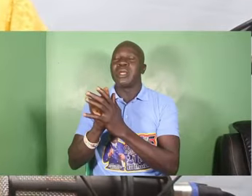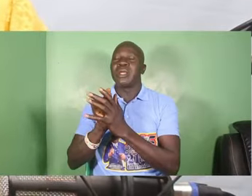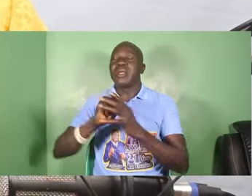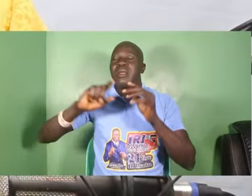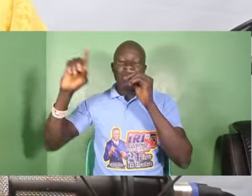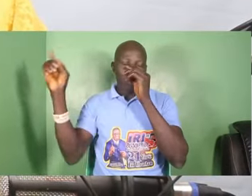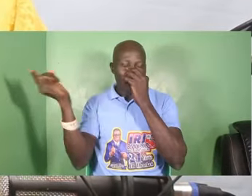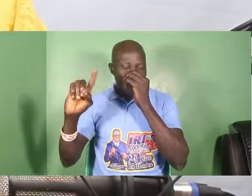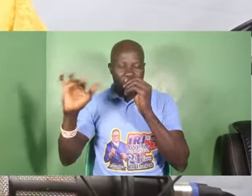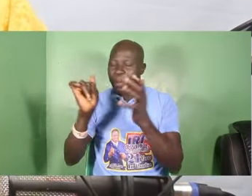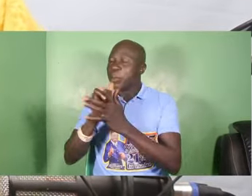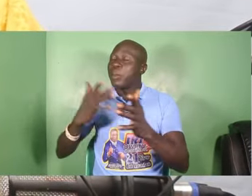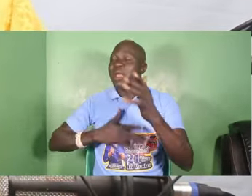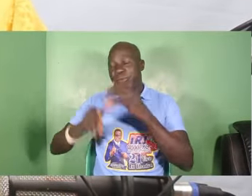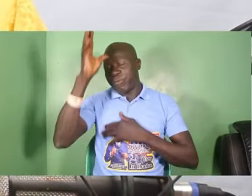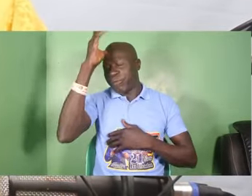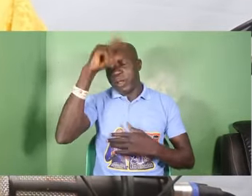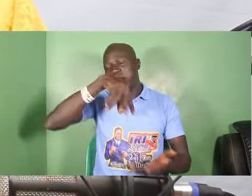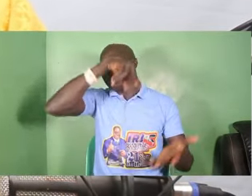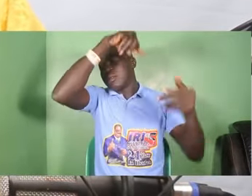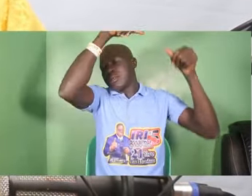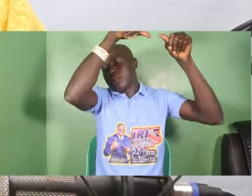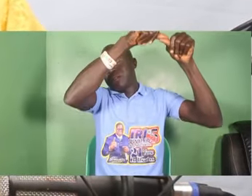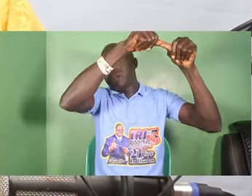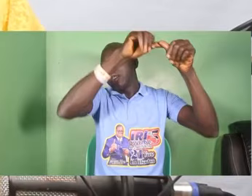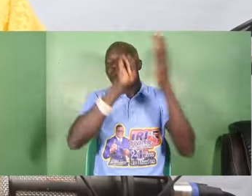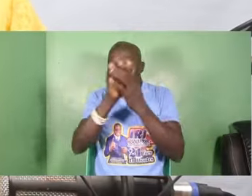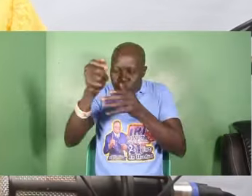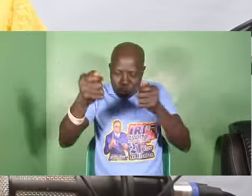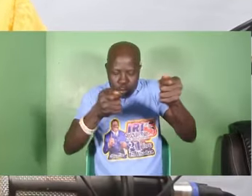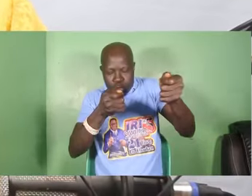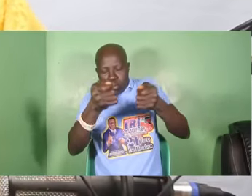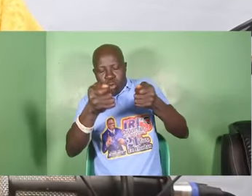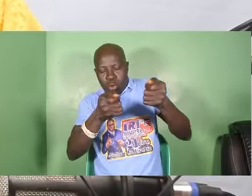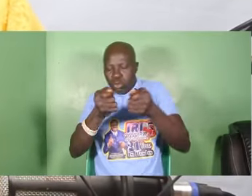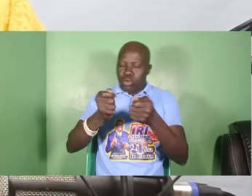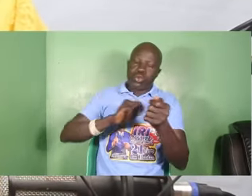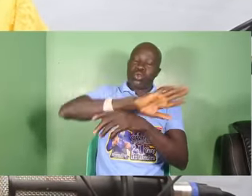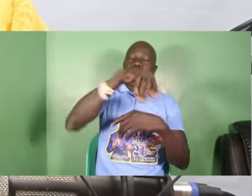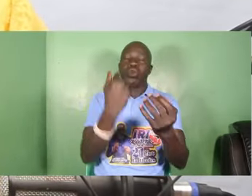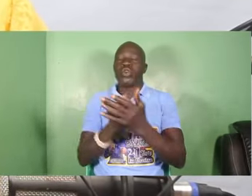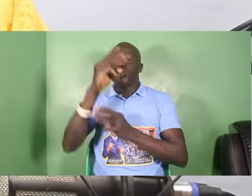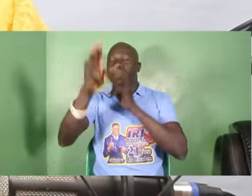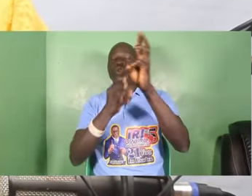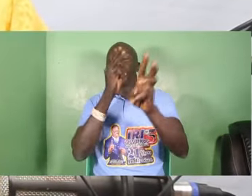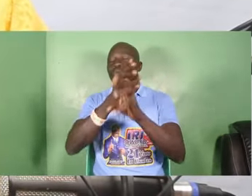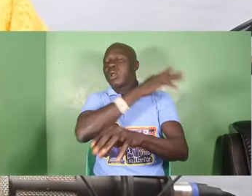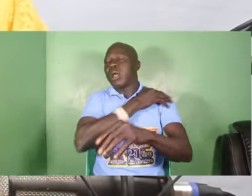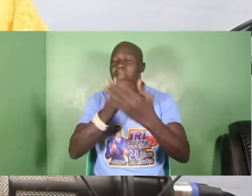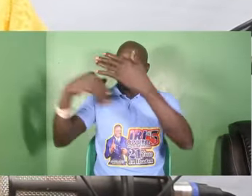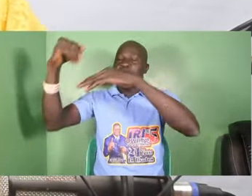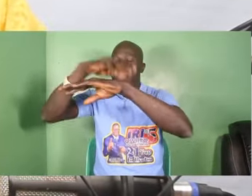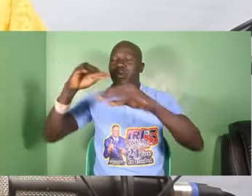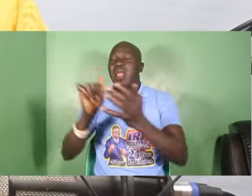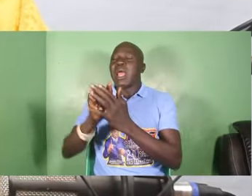baba mi duro si. That is where my father stayed. To ti sakoso aye ati o. That he has been ruling both the world and heaven. Mo le